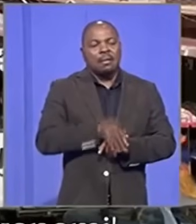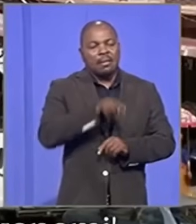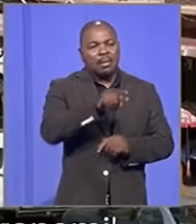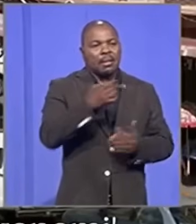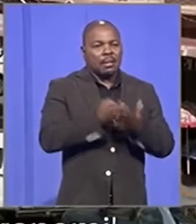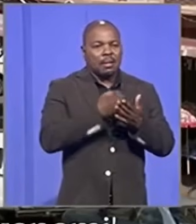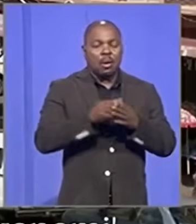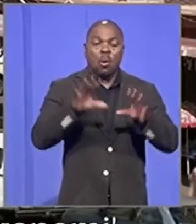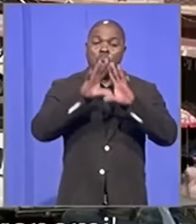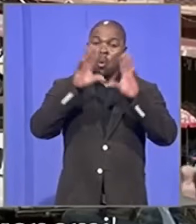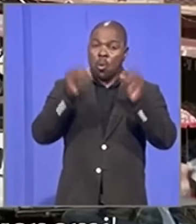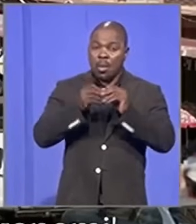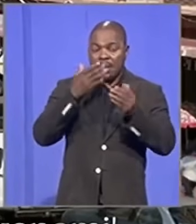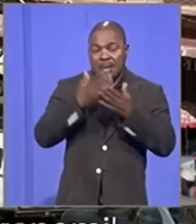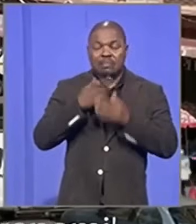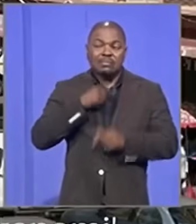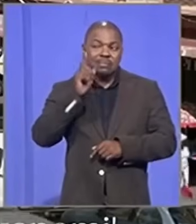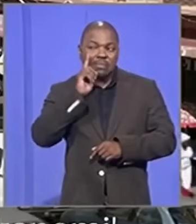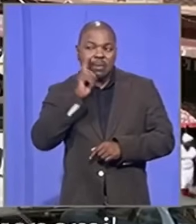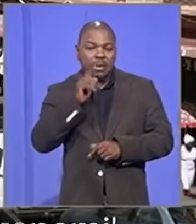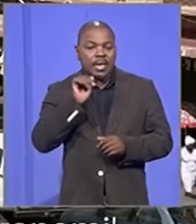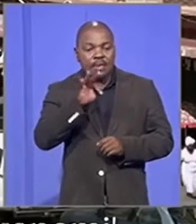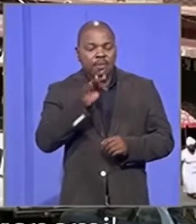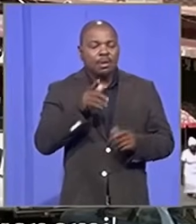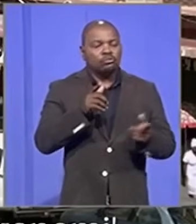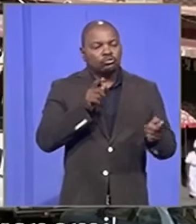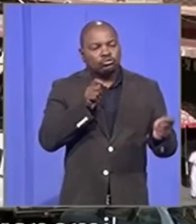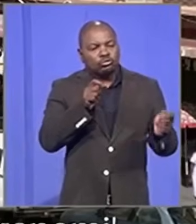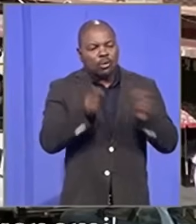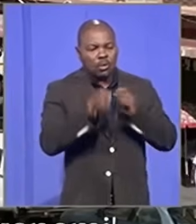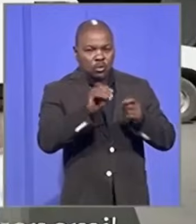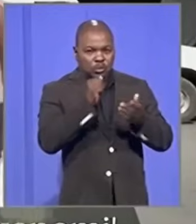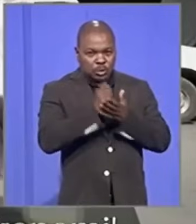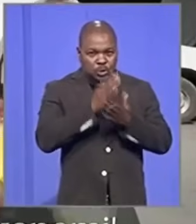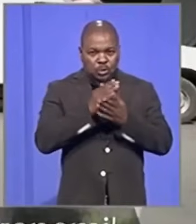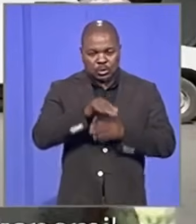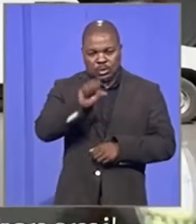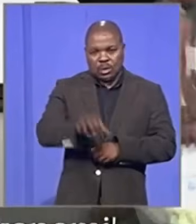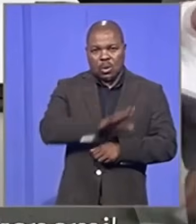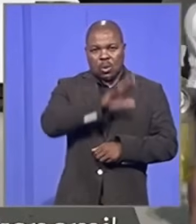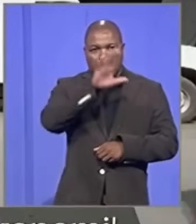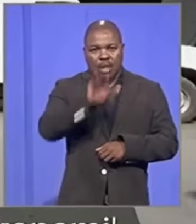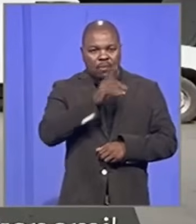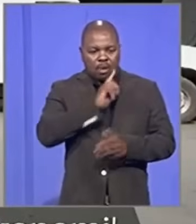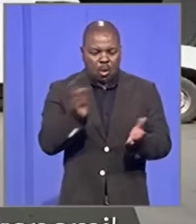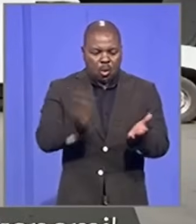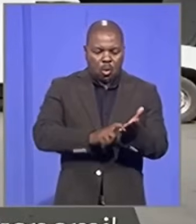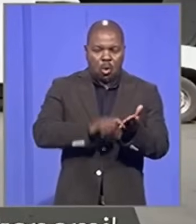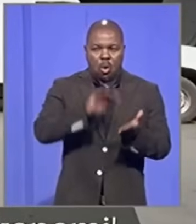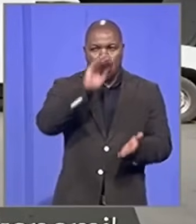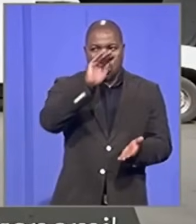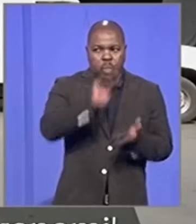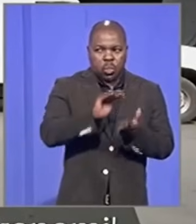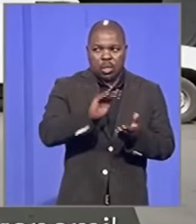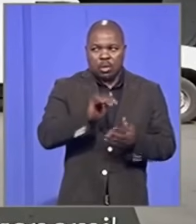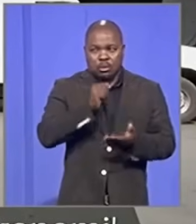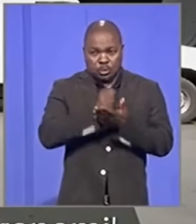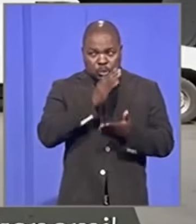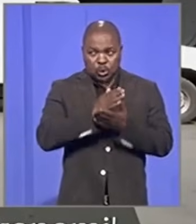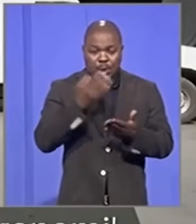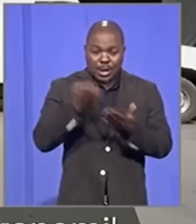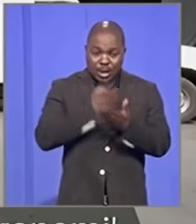tla laolwa ke go potlakiswa ga diphetogo, go fokotsa dikoloto tsa naga le go netefatsa fa ikonomi e gola ka